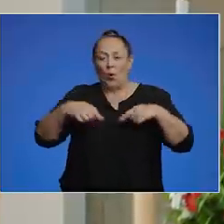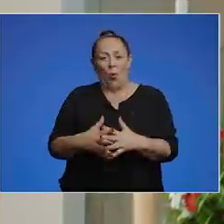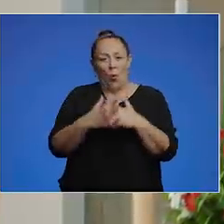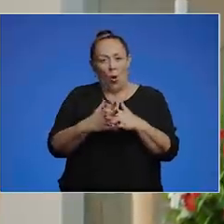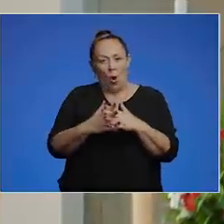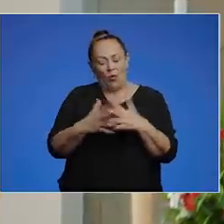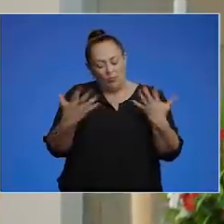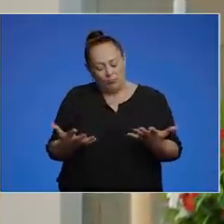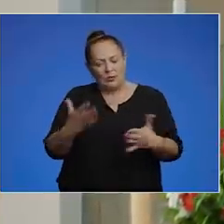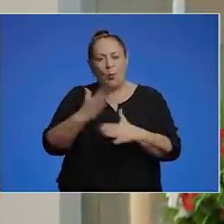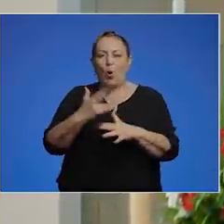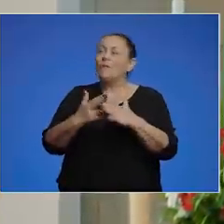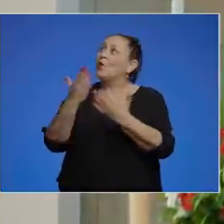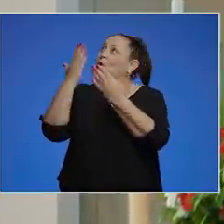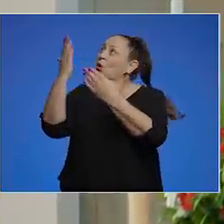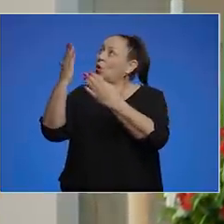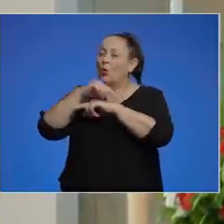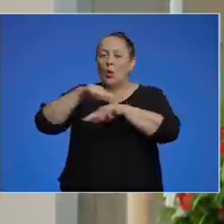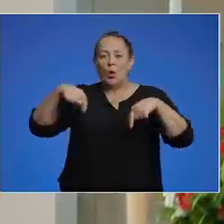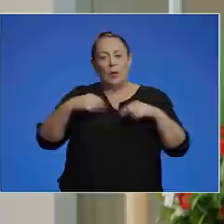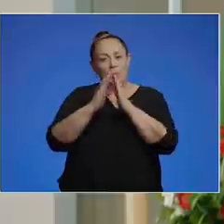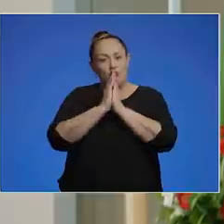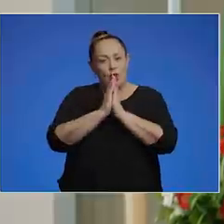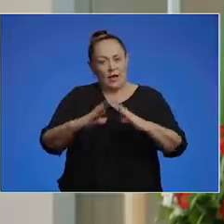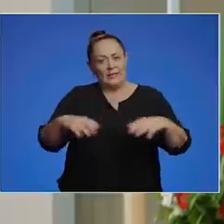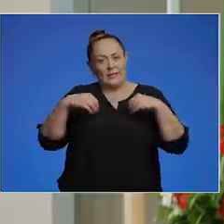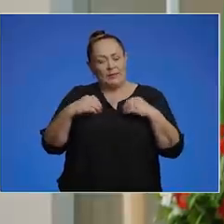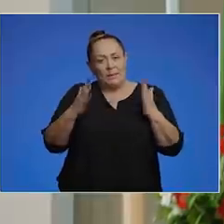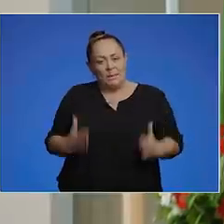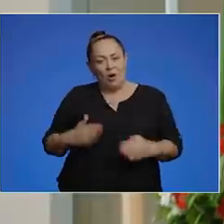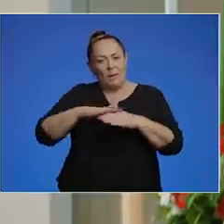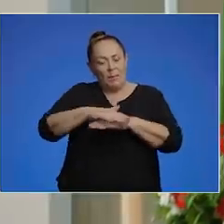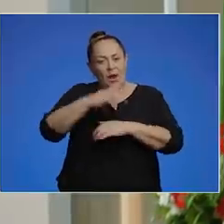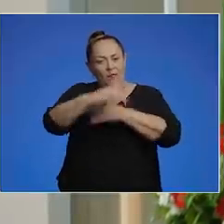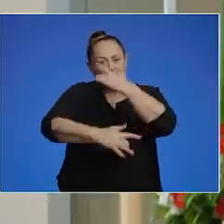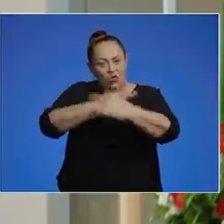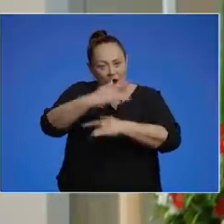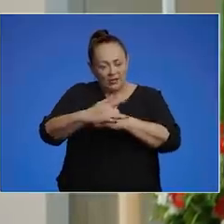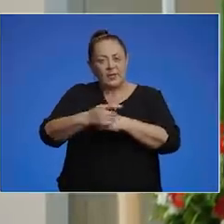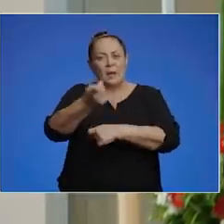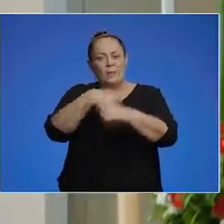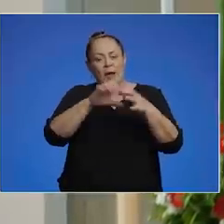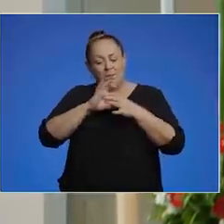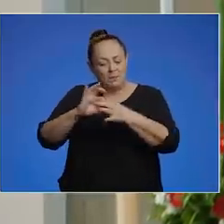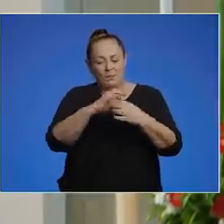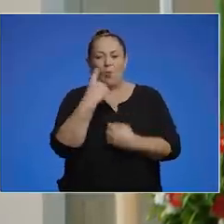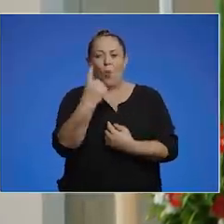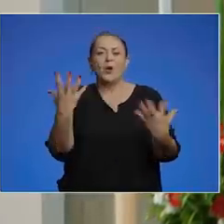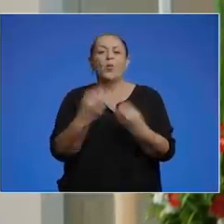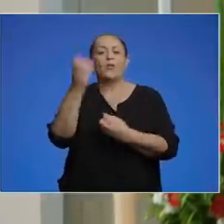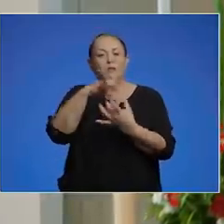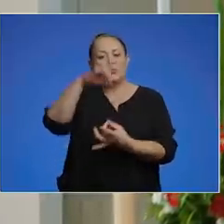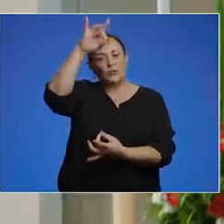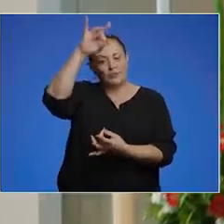to be in your presence and minister to you. Humbly, we pray that partaking of the body and blood of Christ, we may be gathered into